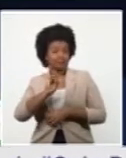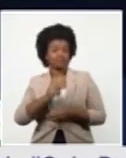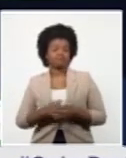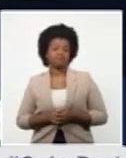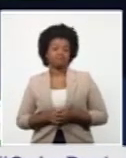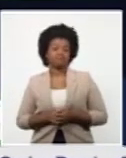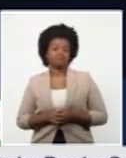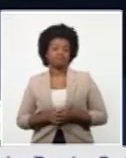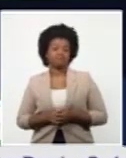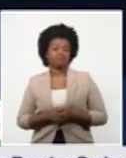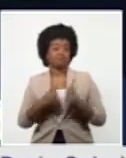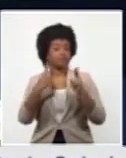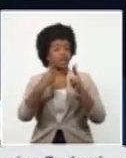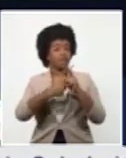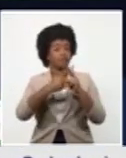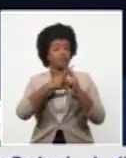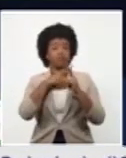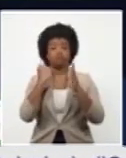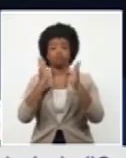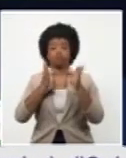Cuba, with this lethality,